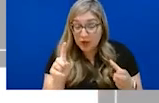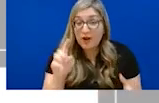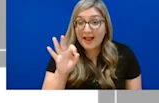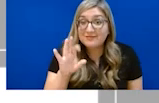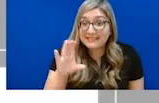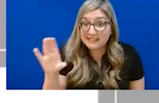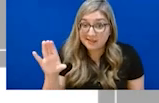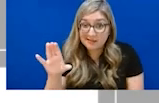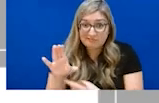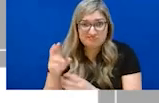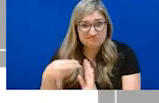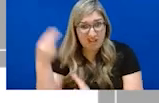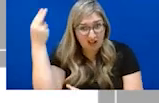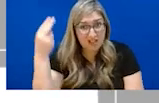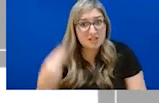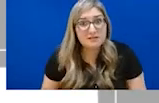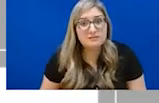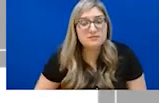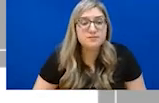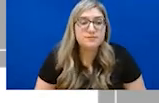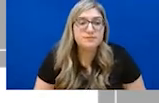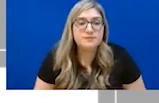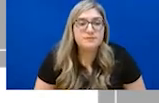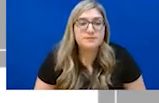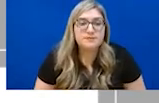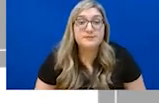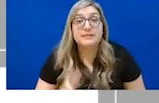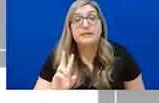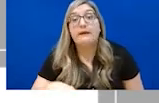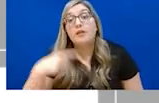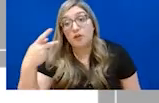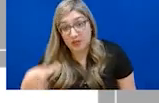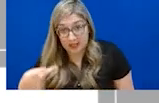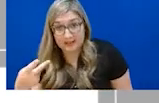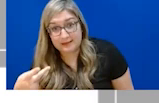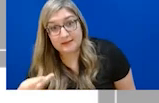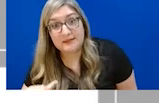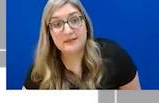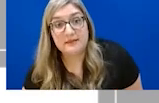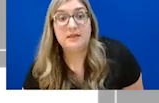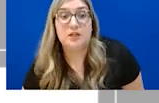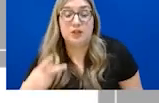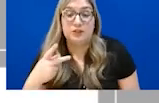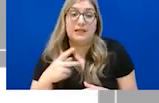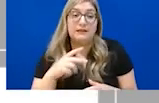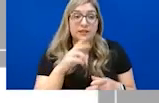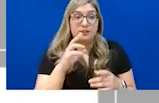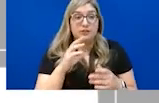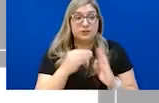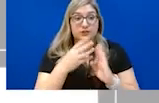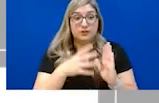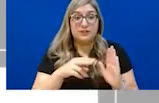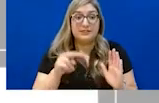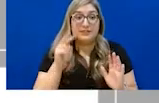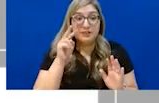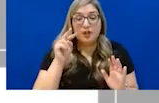school. On the reverse side, for students looking at other colleges, our students who want to leave home and